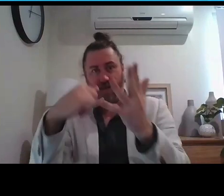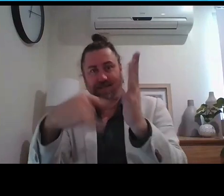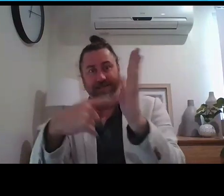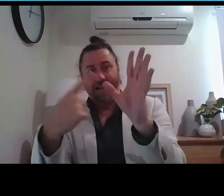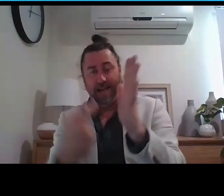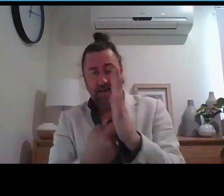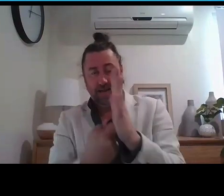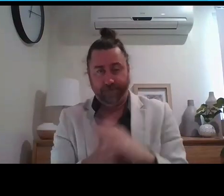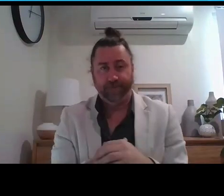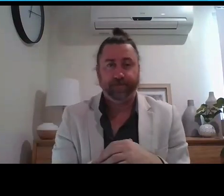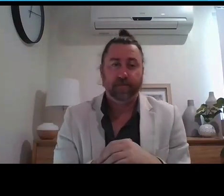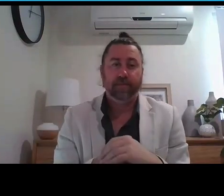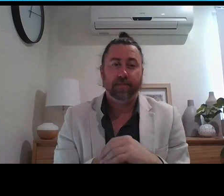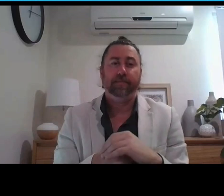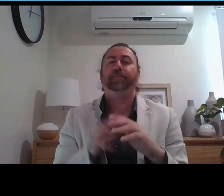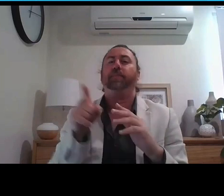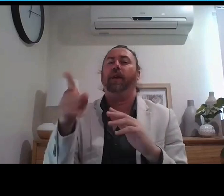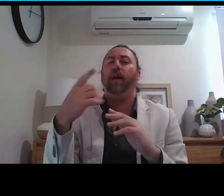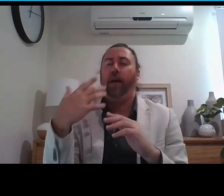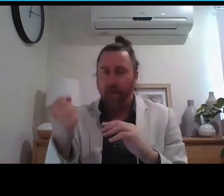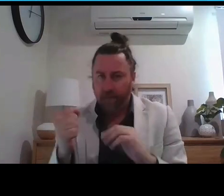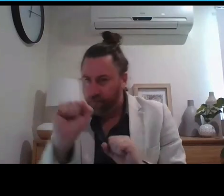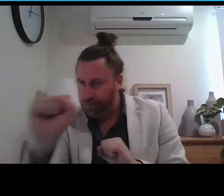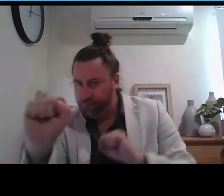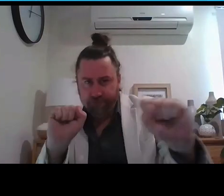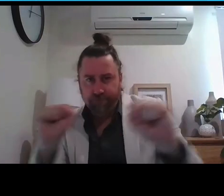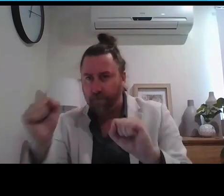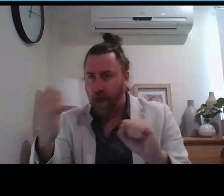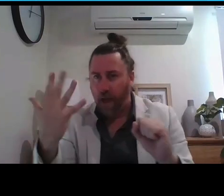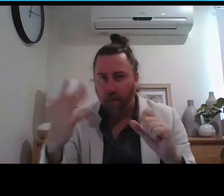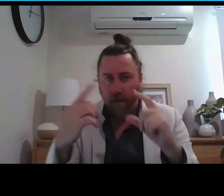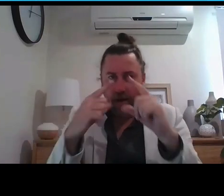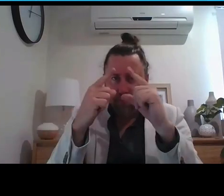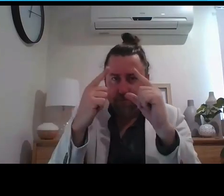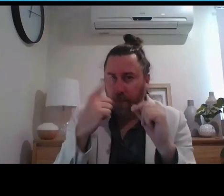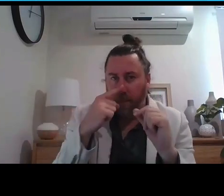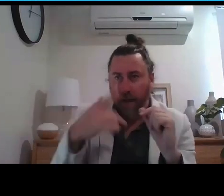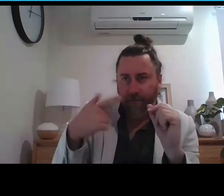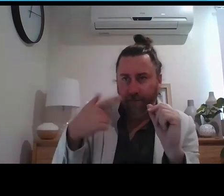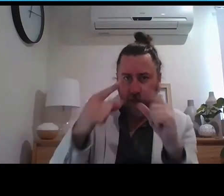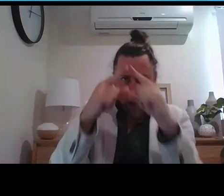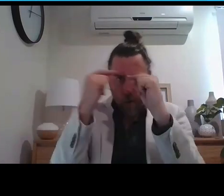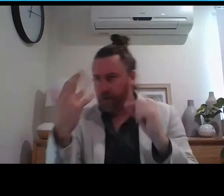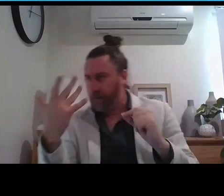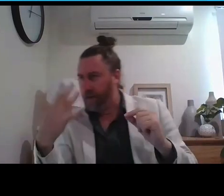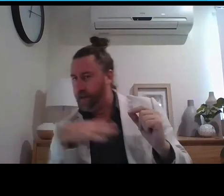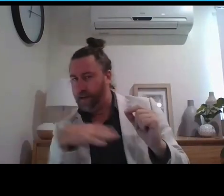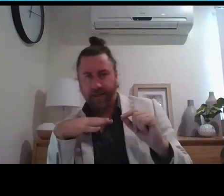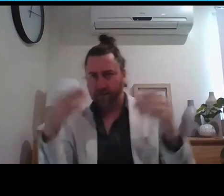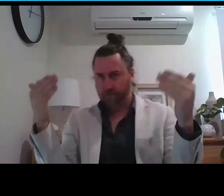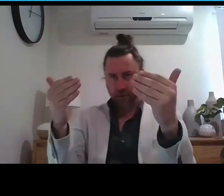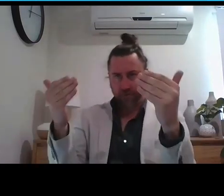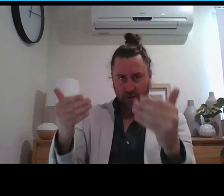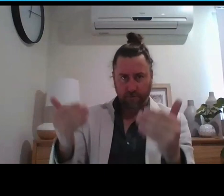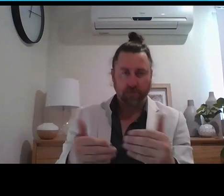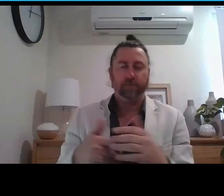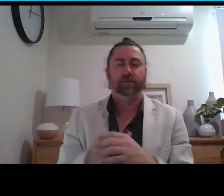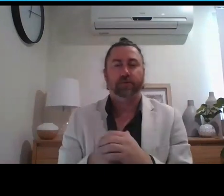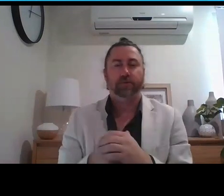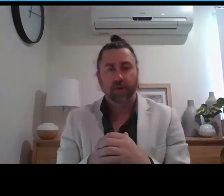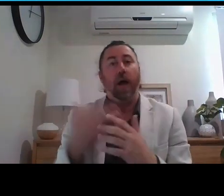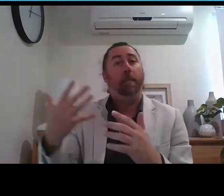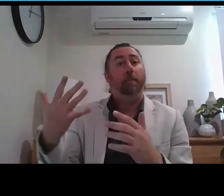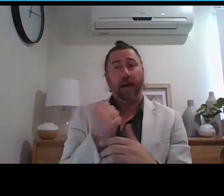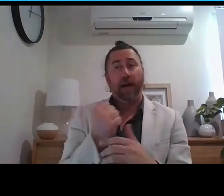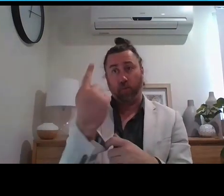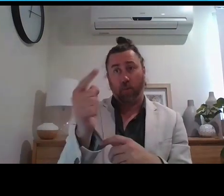minute target based on the ANAC case mix of their residents. On average, this is 200 minutes total care